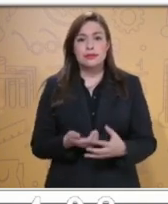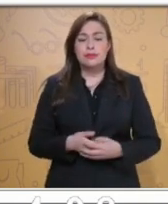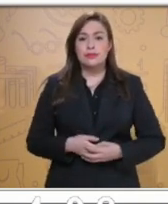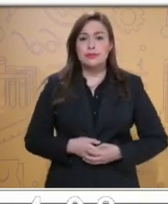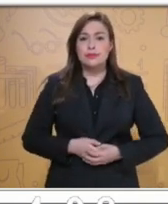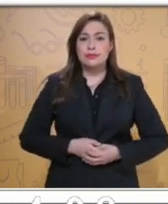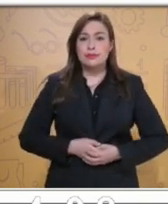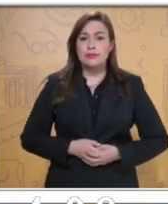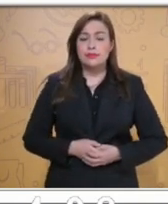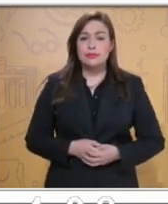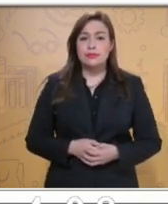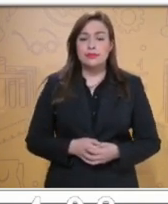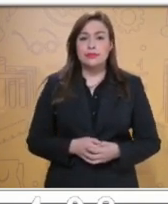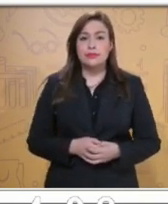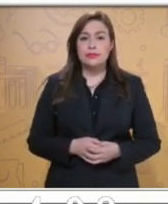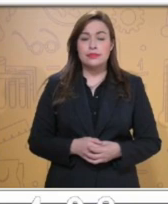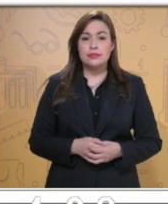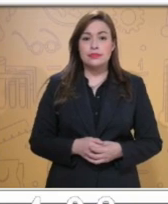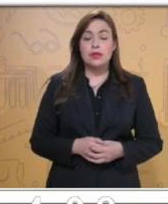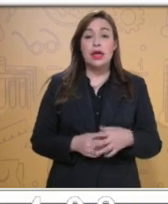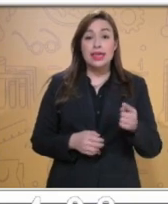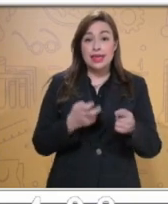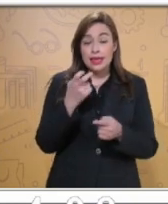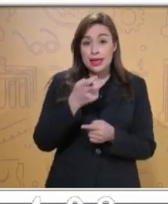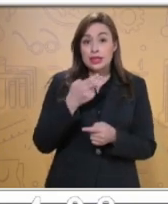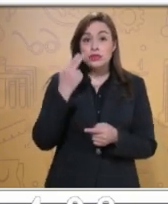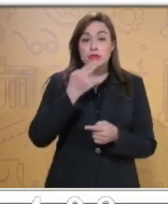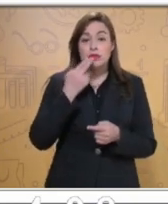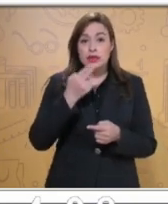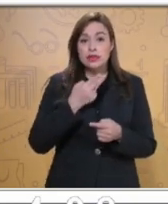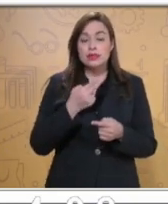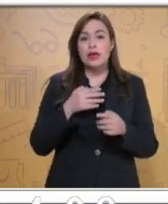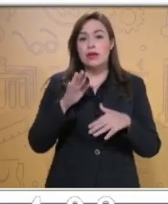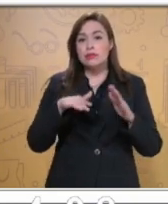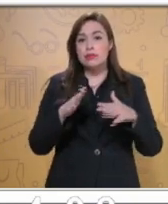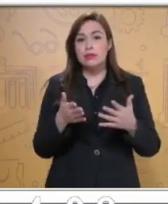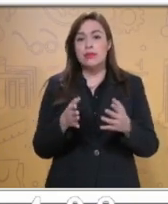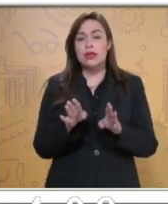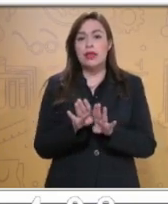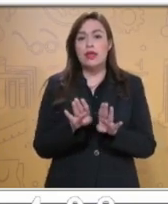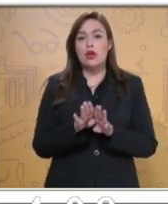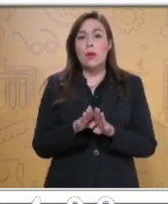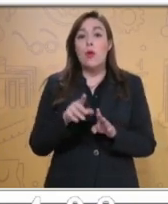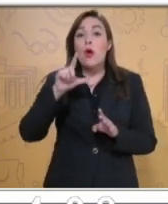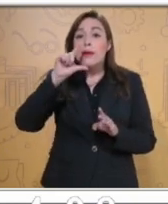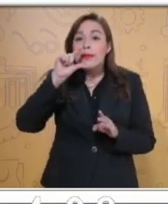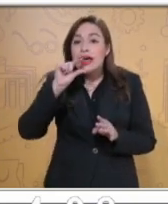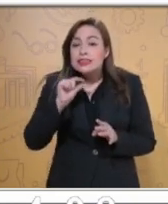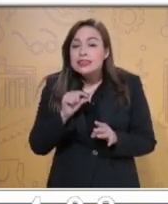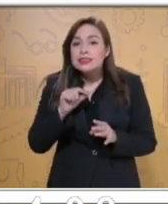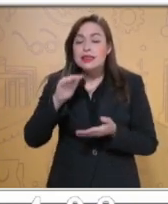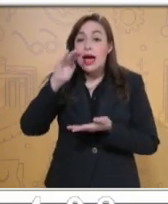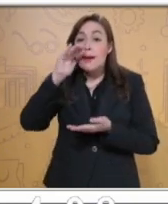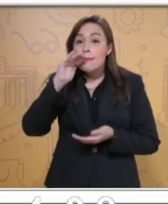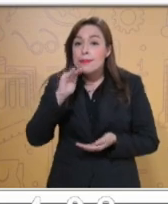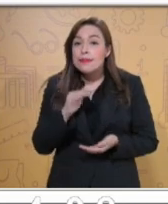interrupted lines, and the stem is closed. It is for whispers, very, very low volume